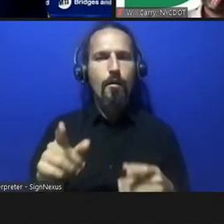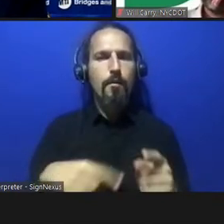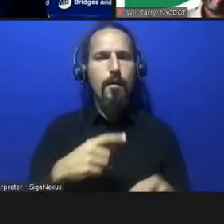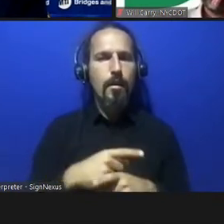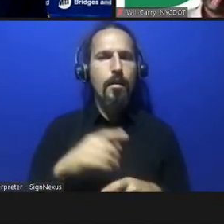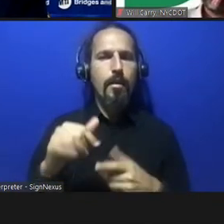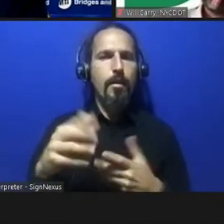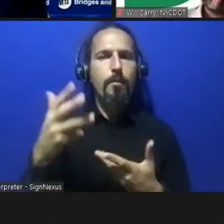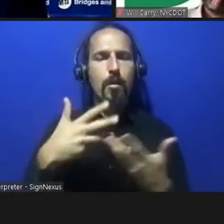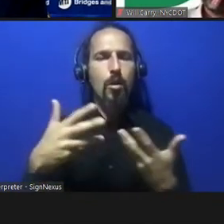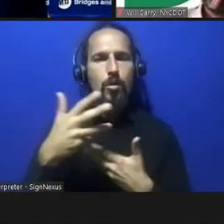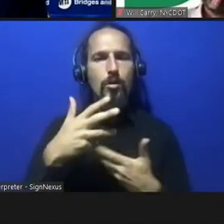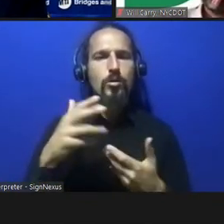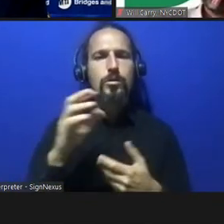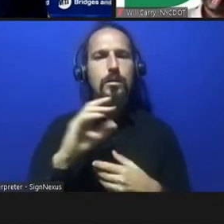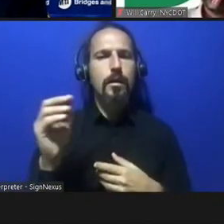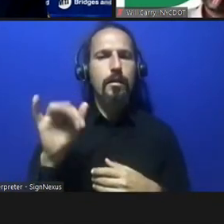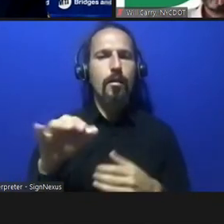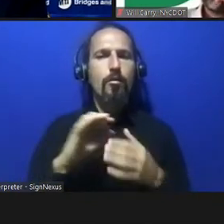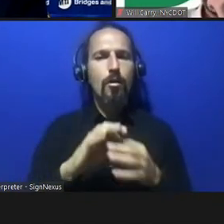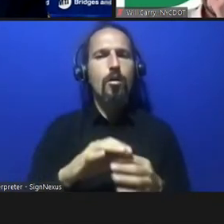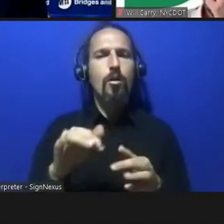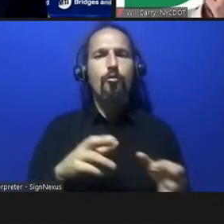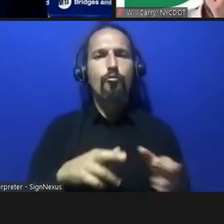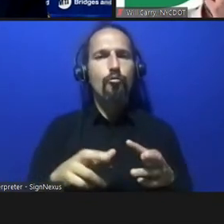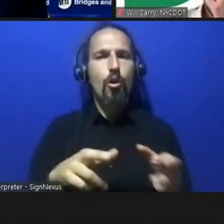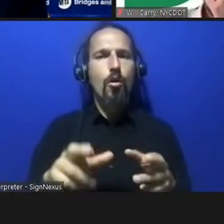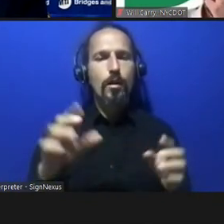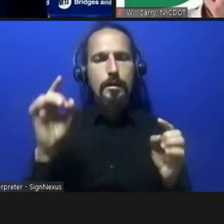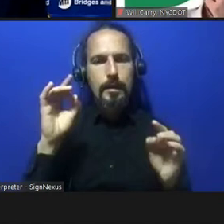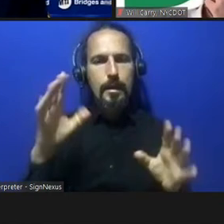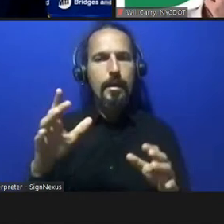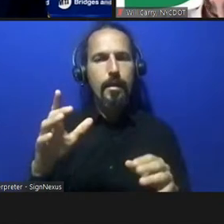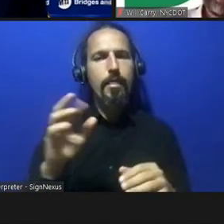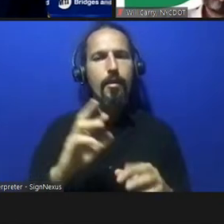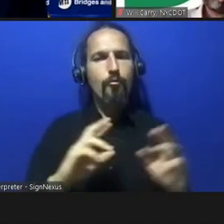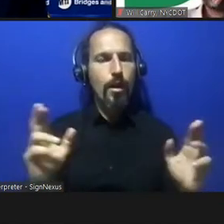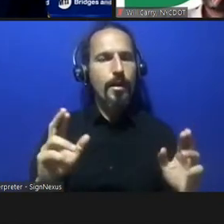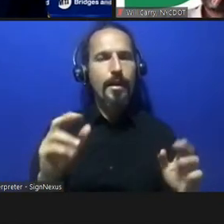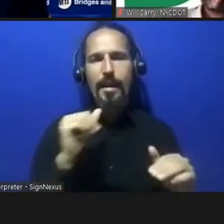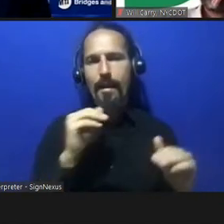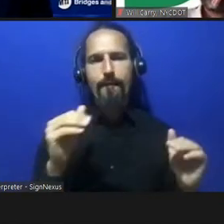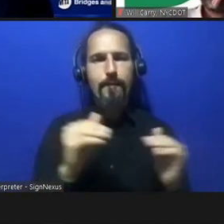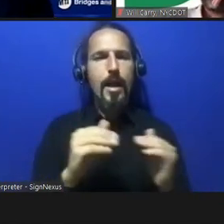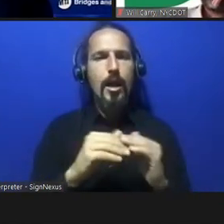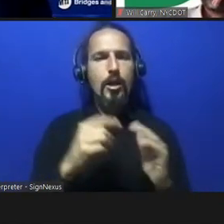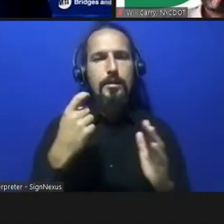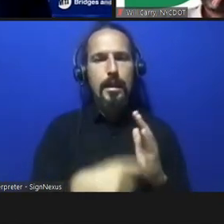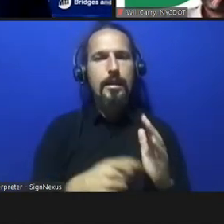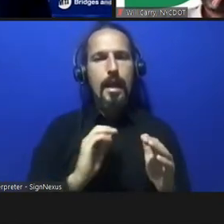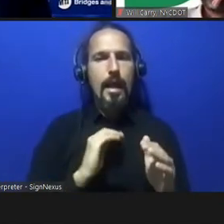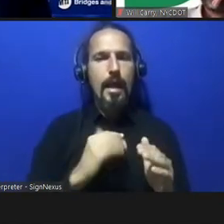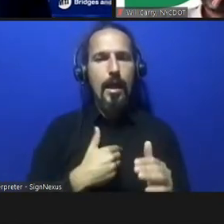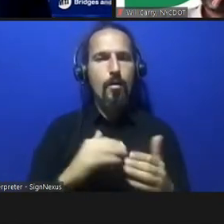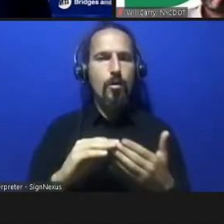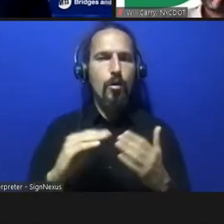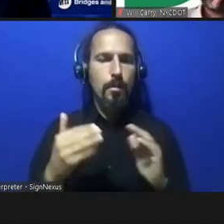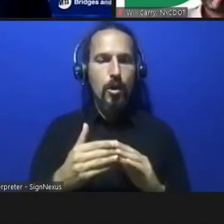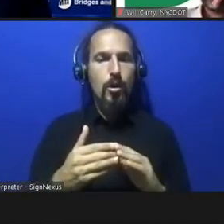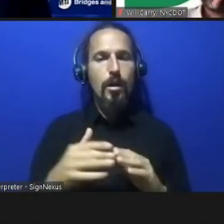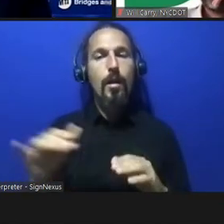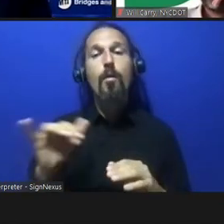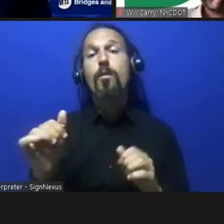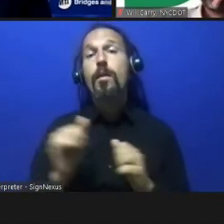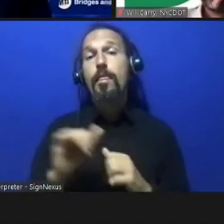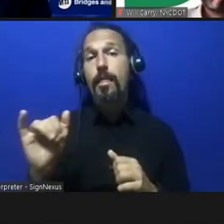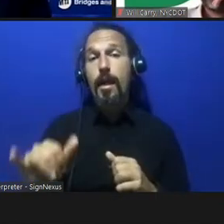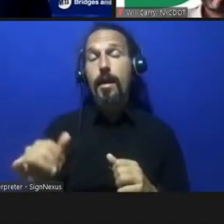pollution as well as the related road dangers are are already an unfair tax on our communities and so with that